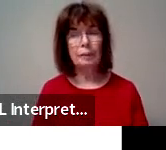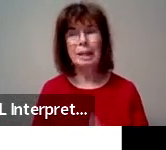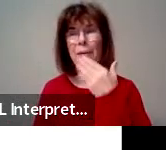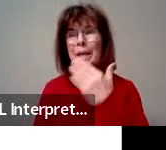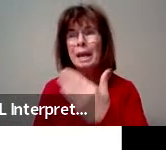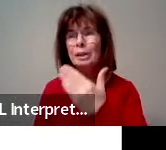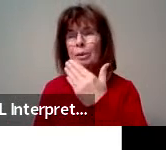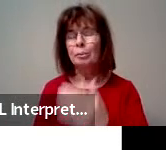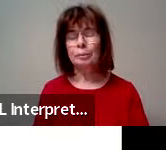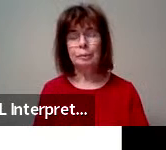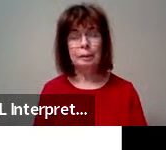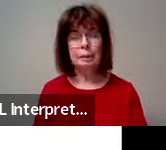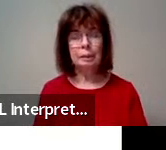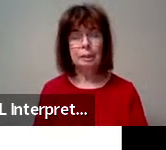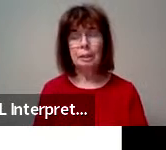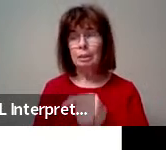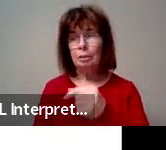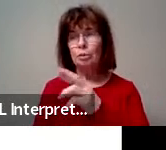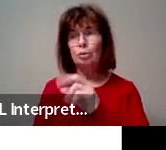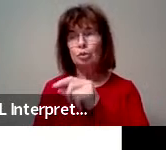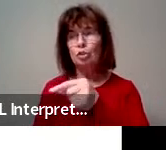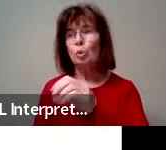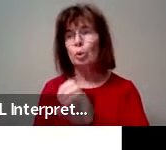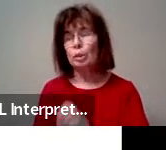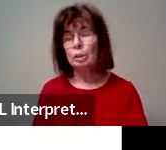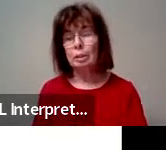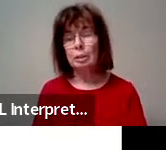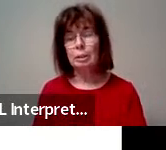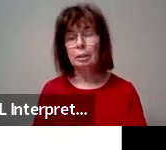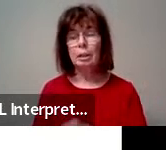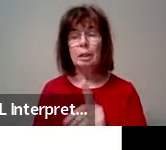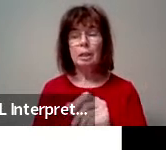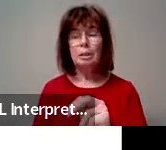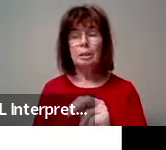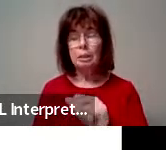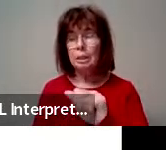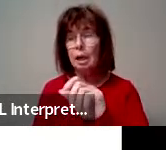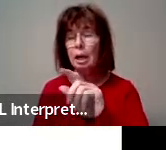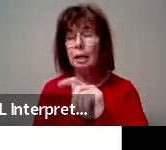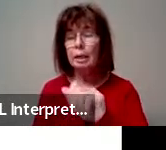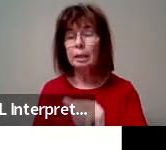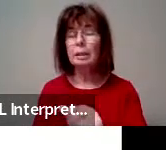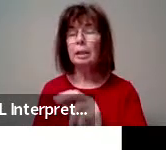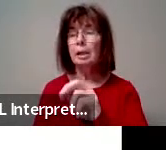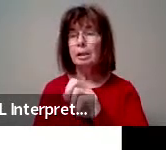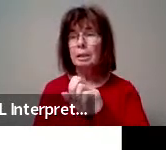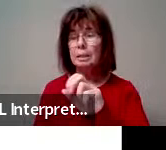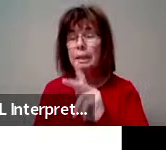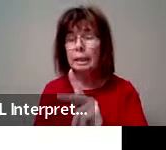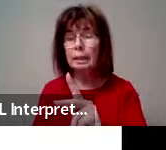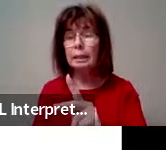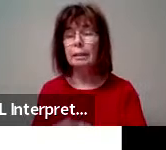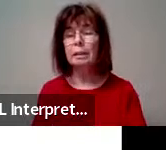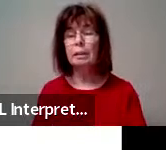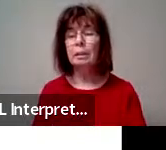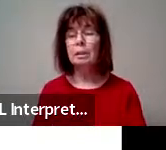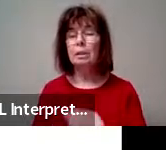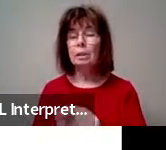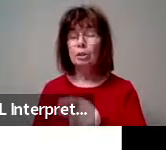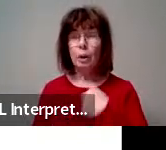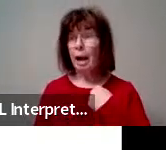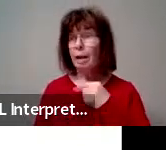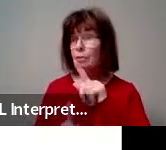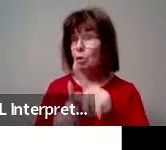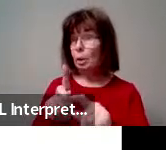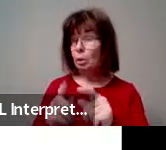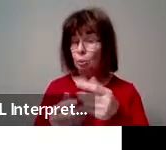Thank you, George, Donata, Nick. Are there